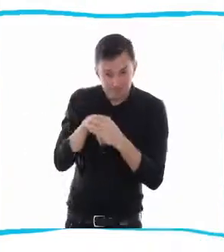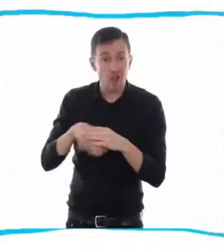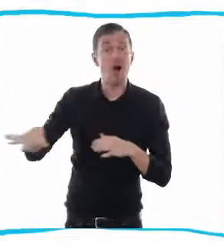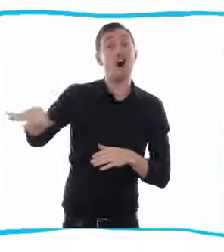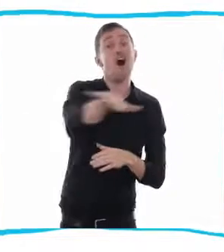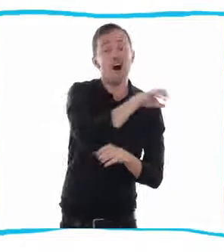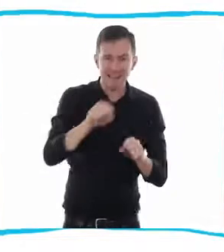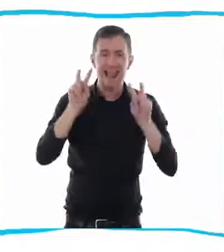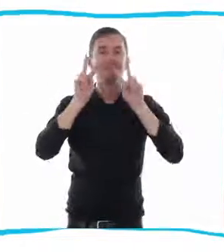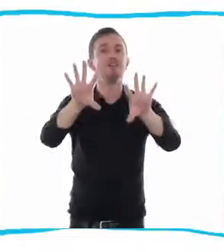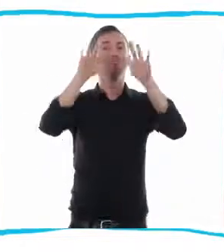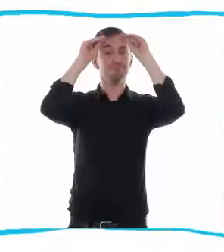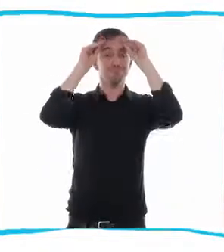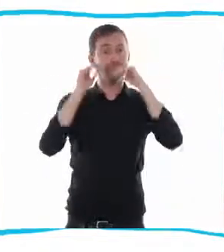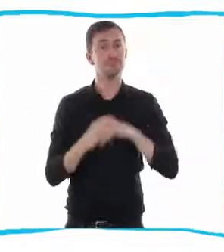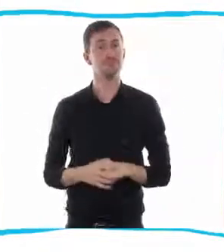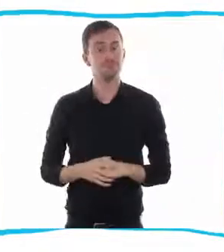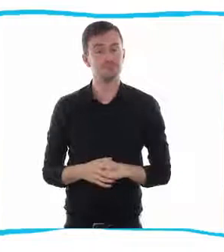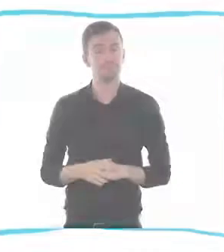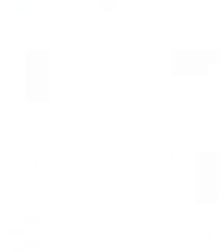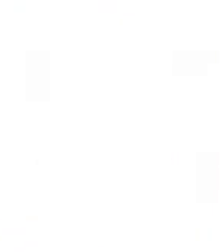and make it accessible later on.